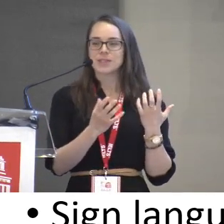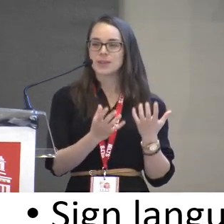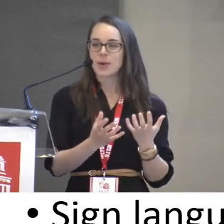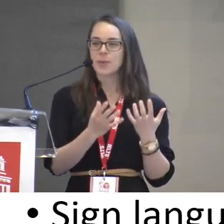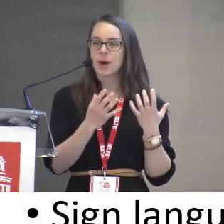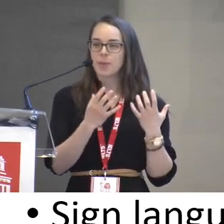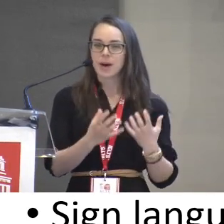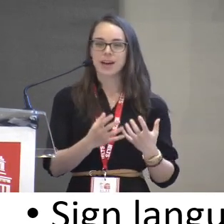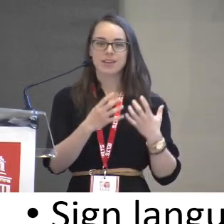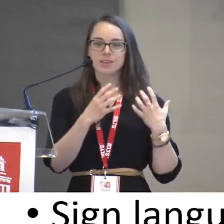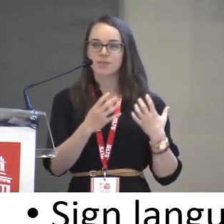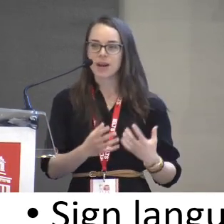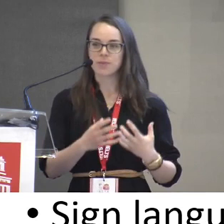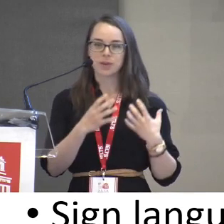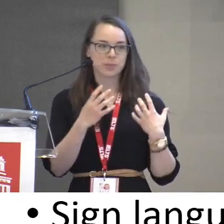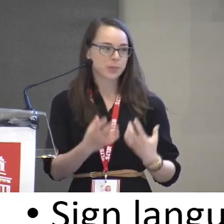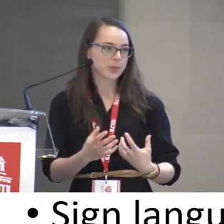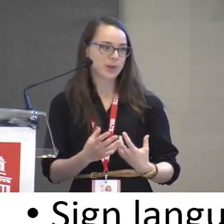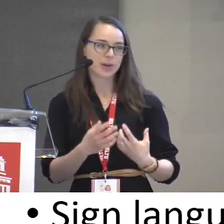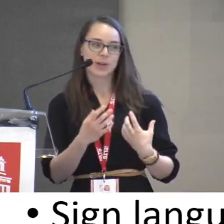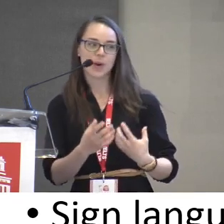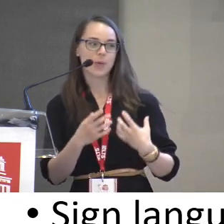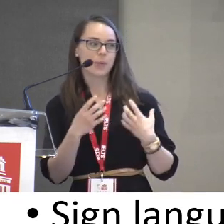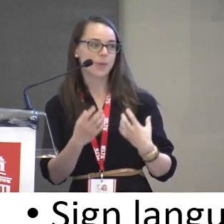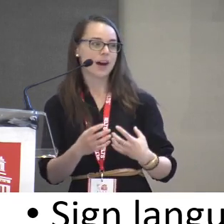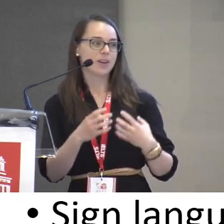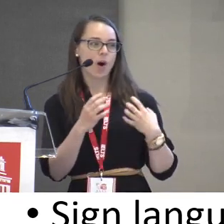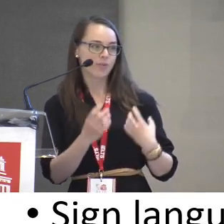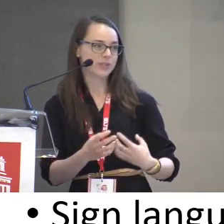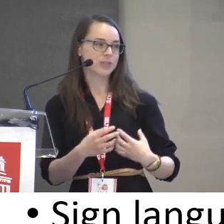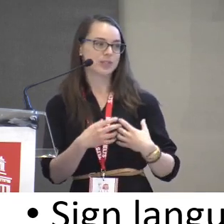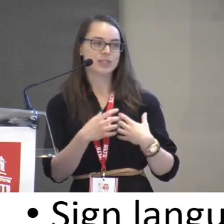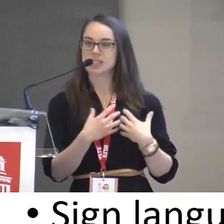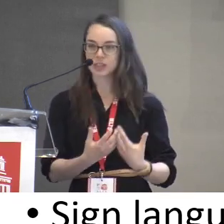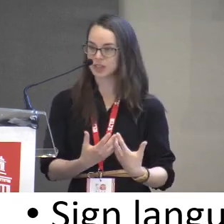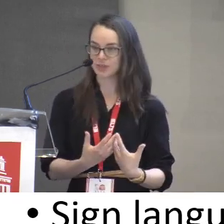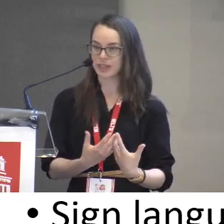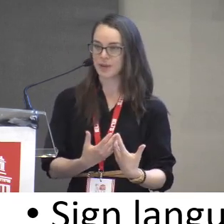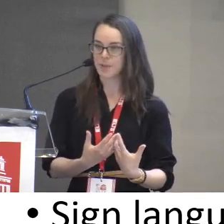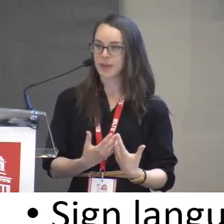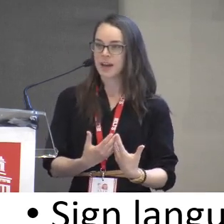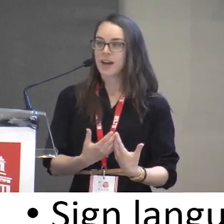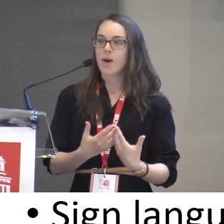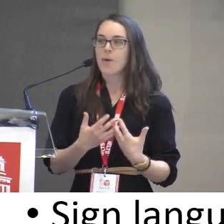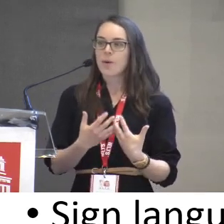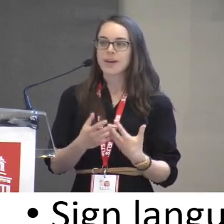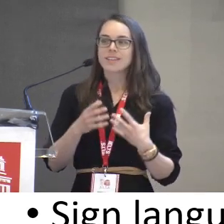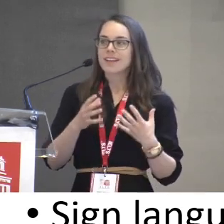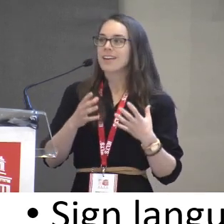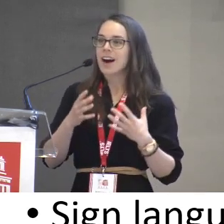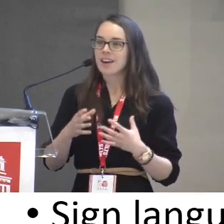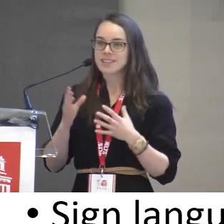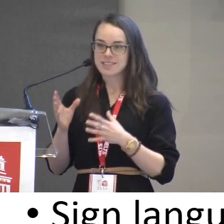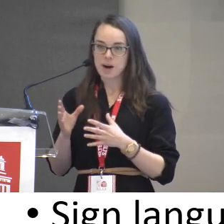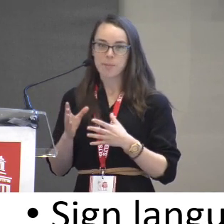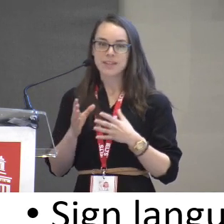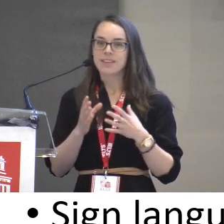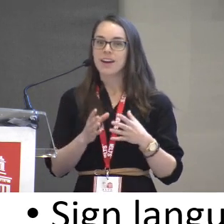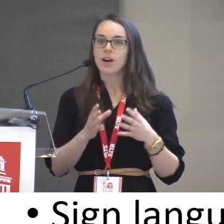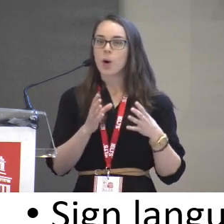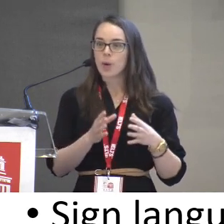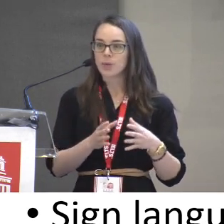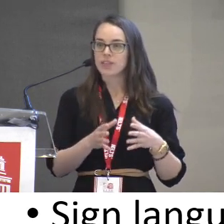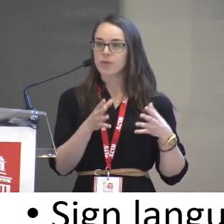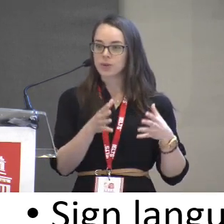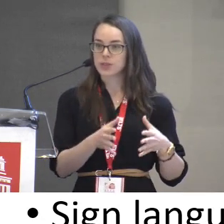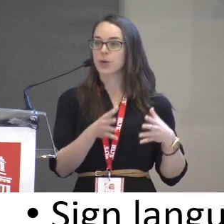there is no one grammar book, no one official dictionary. Or there are some, but they